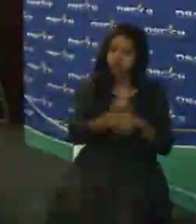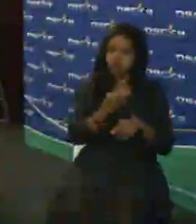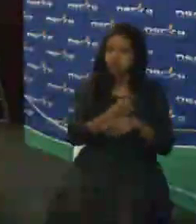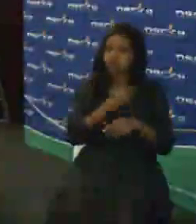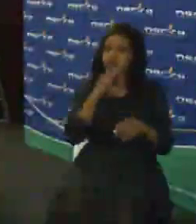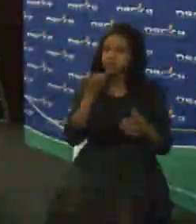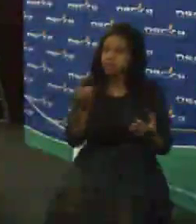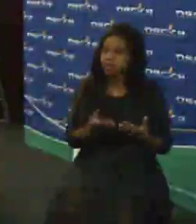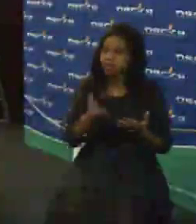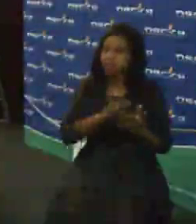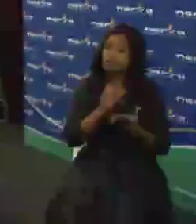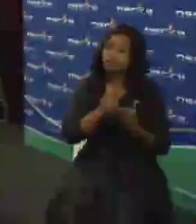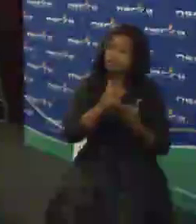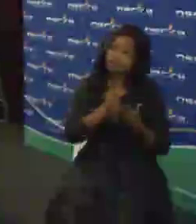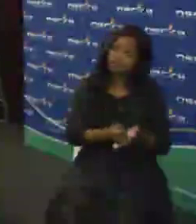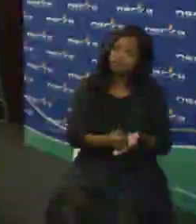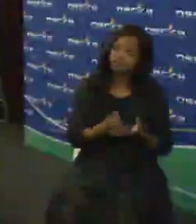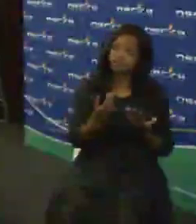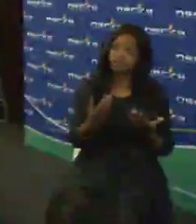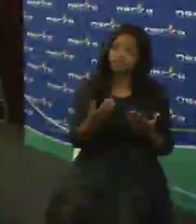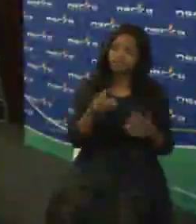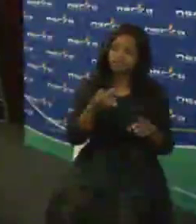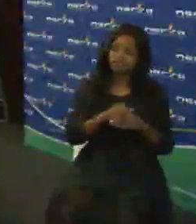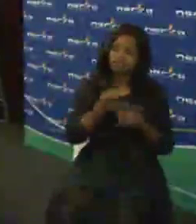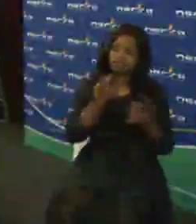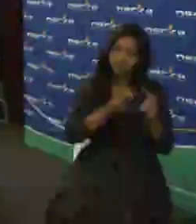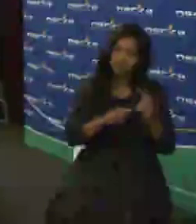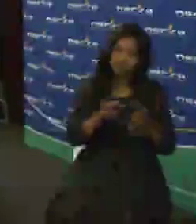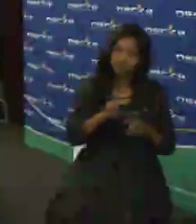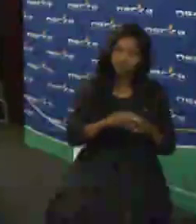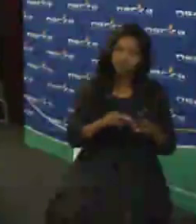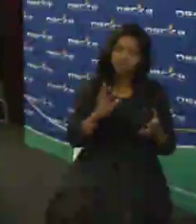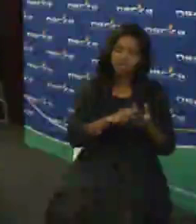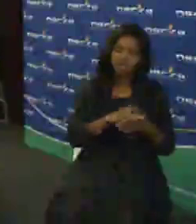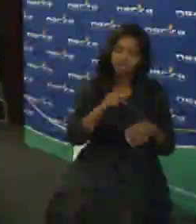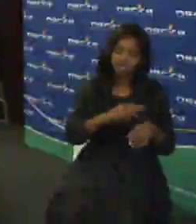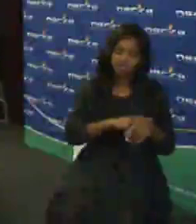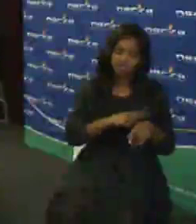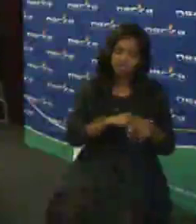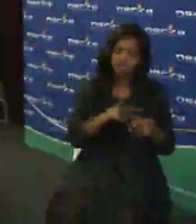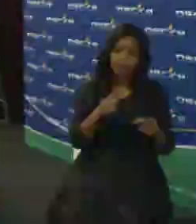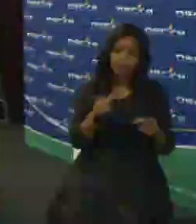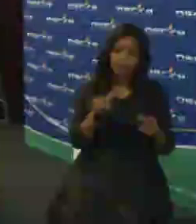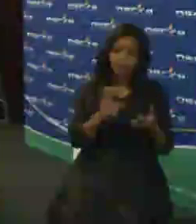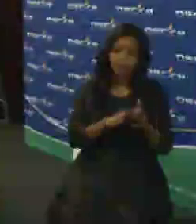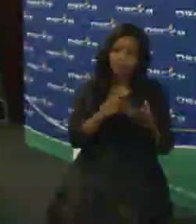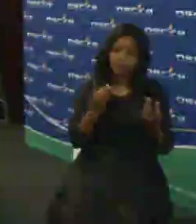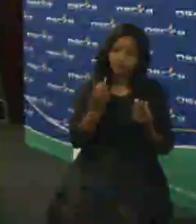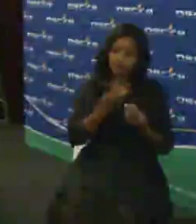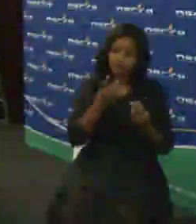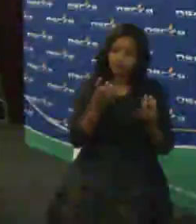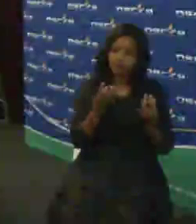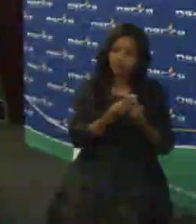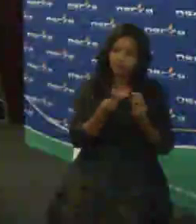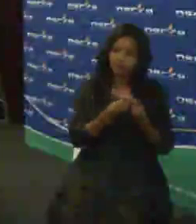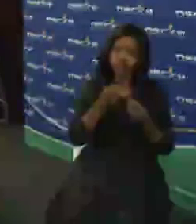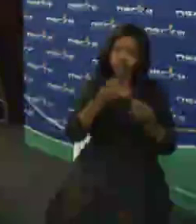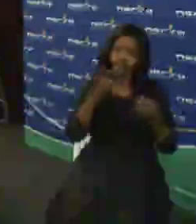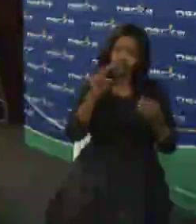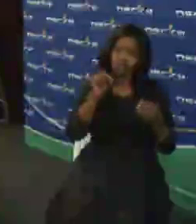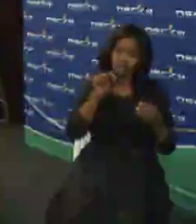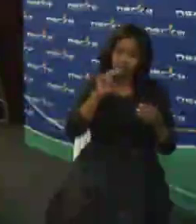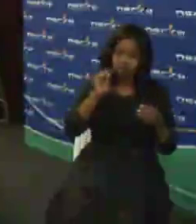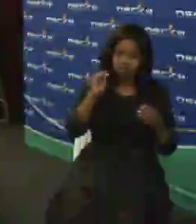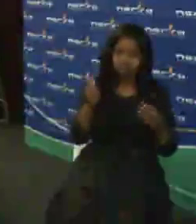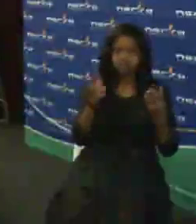assisting in the evaluation at this stage, and also the members of the energy regulator that are sitting